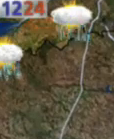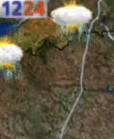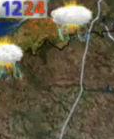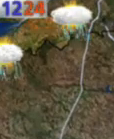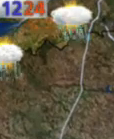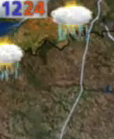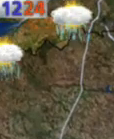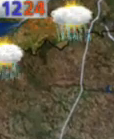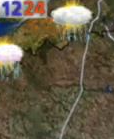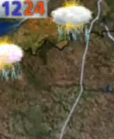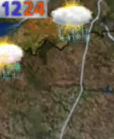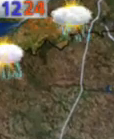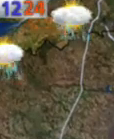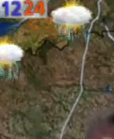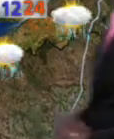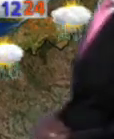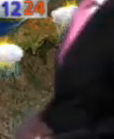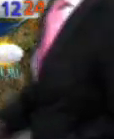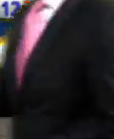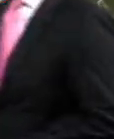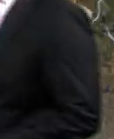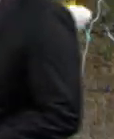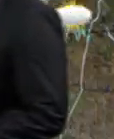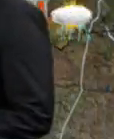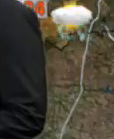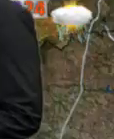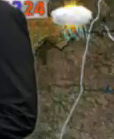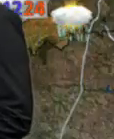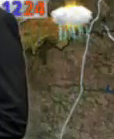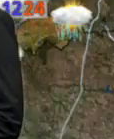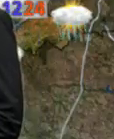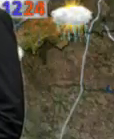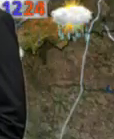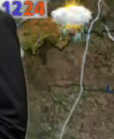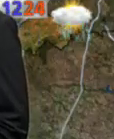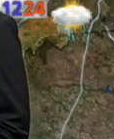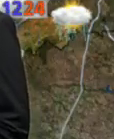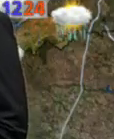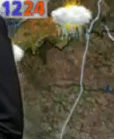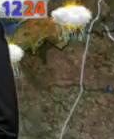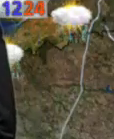o hlokomela fela tlatlo e iphole fela ha mlatjana ha re shebile hona ka Ottosdal ho tla jela hona